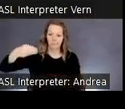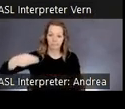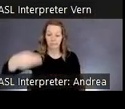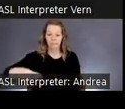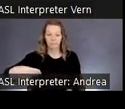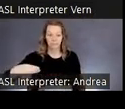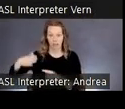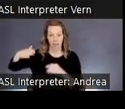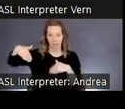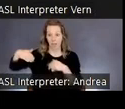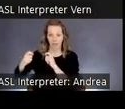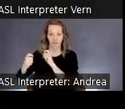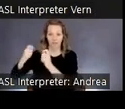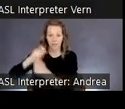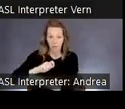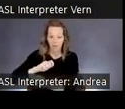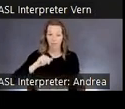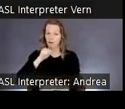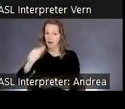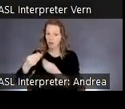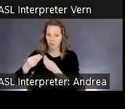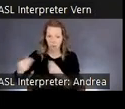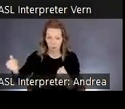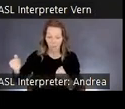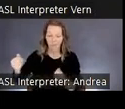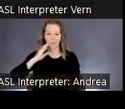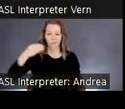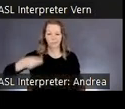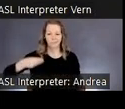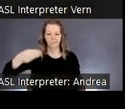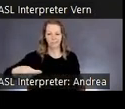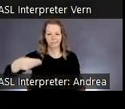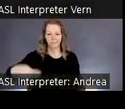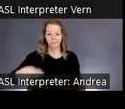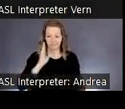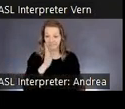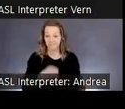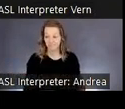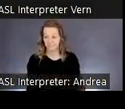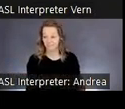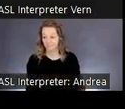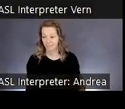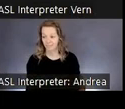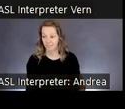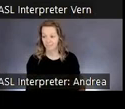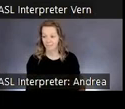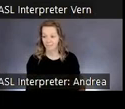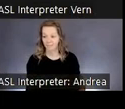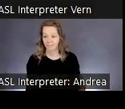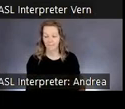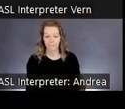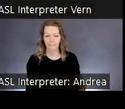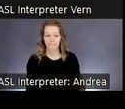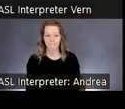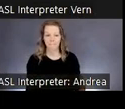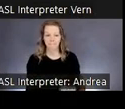transformed is going to be transformed forward in the way that that was talked about yesterday. And important because although we can look at